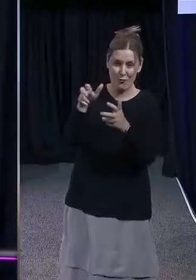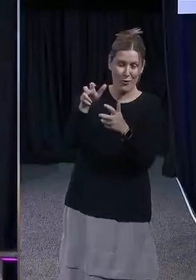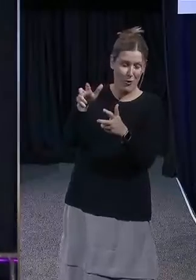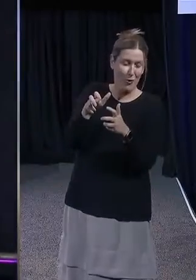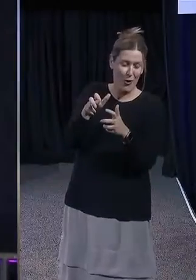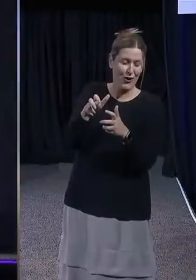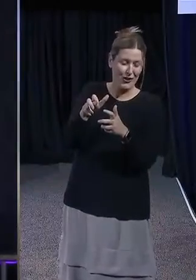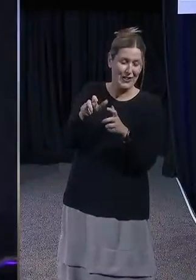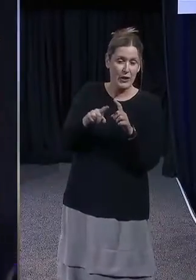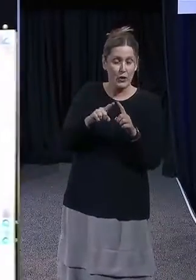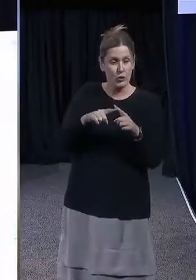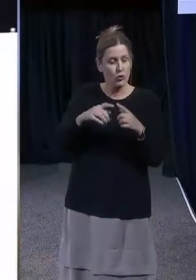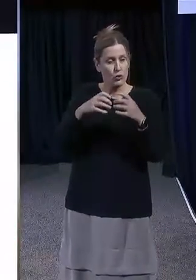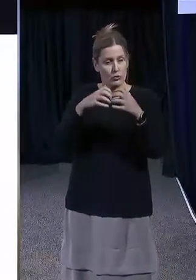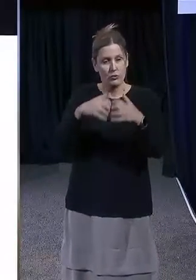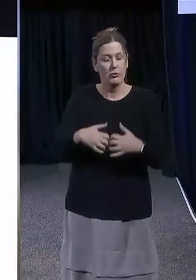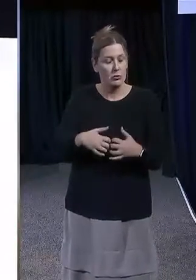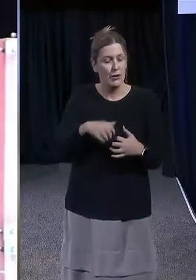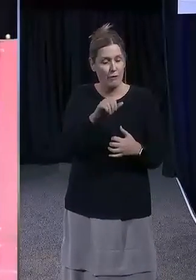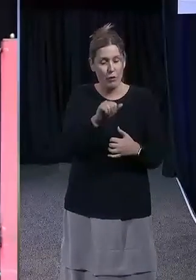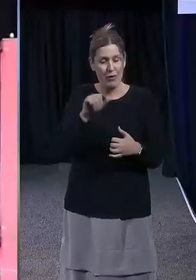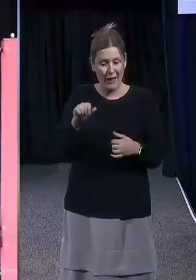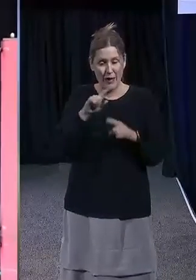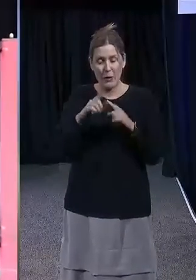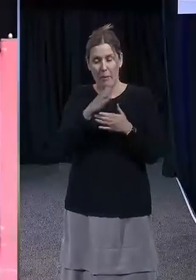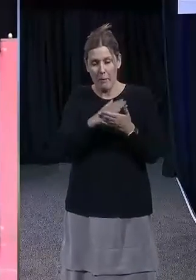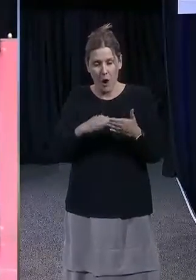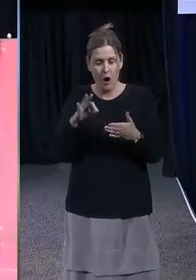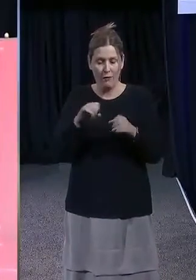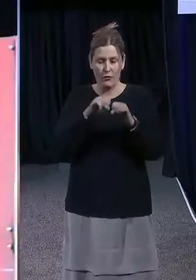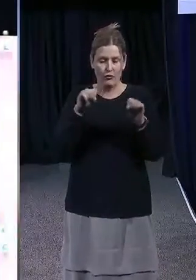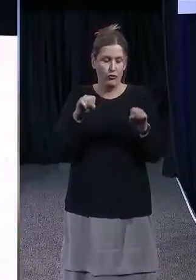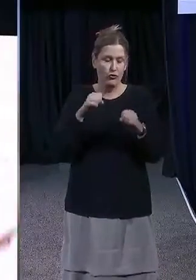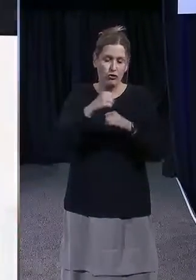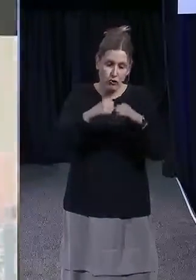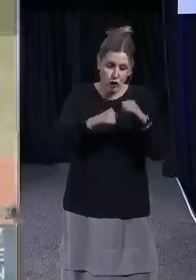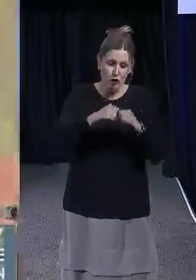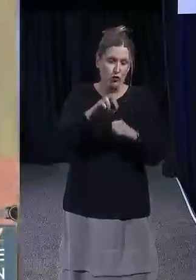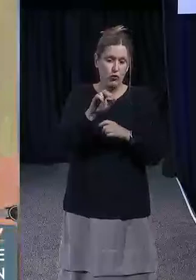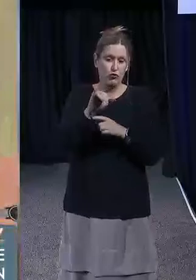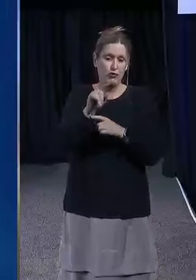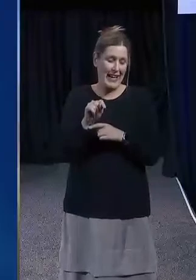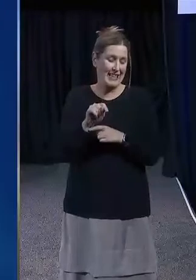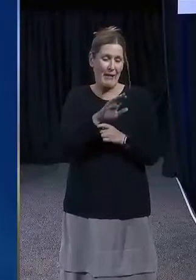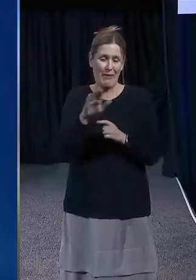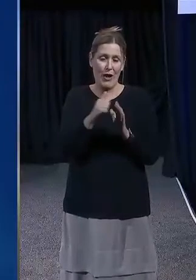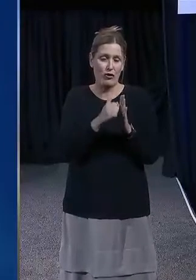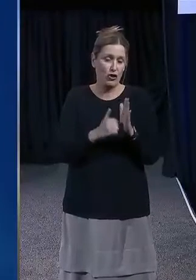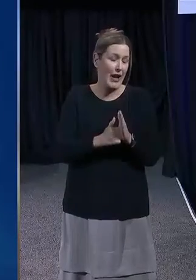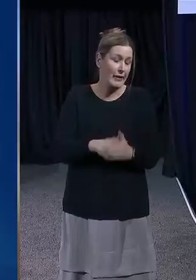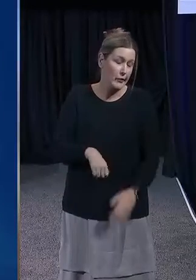to dismantle affirmative action as part of a structural racist agenda. There, I said it.